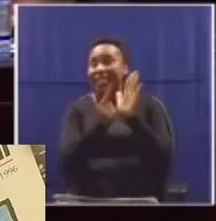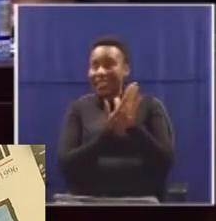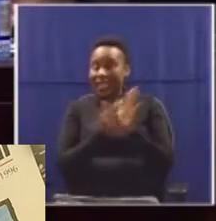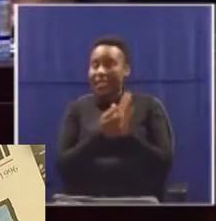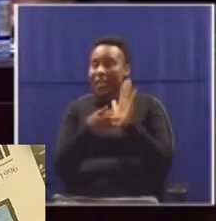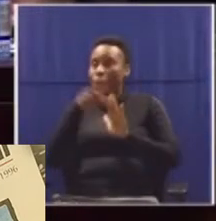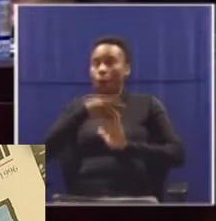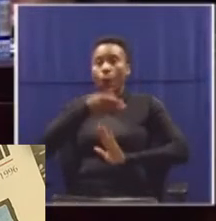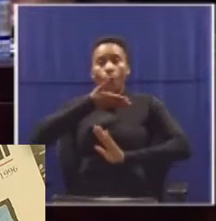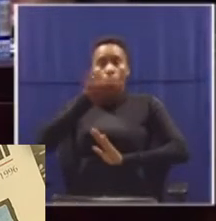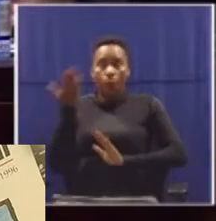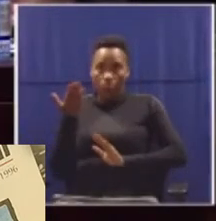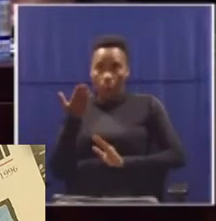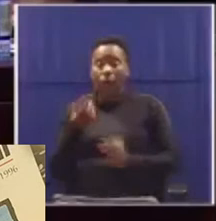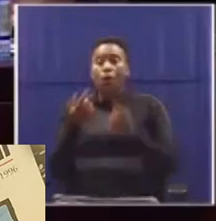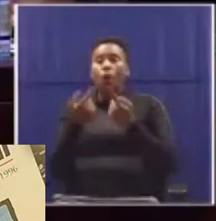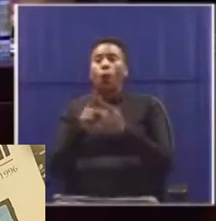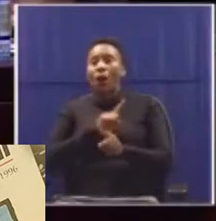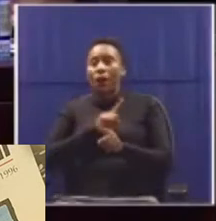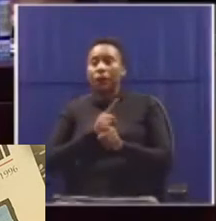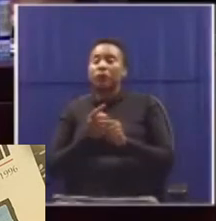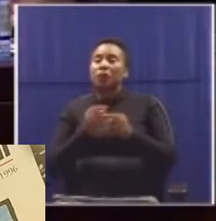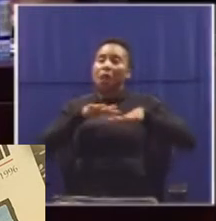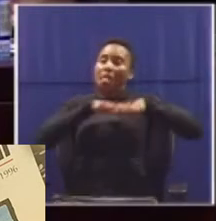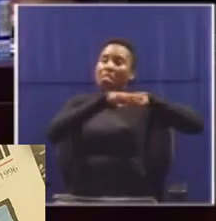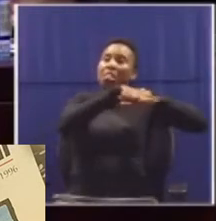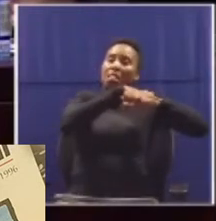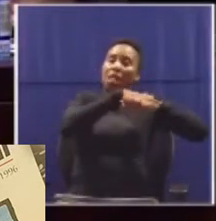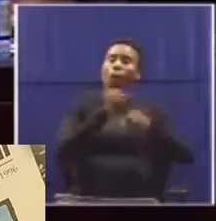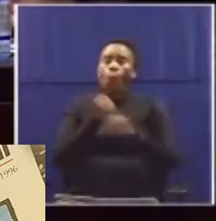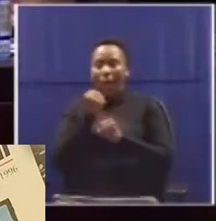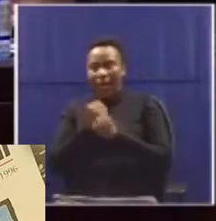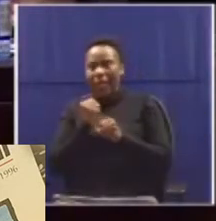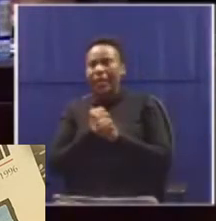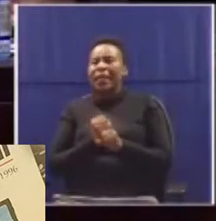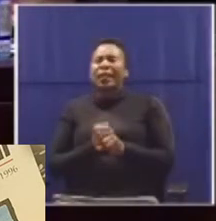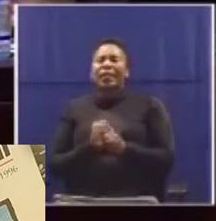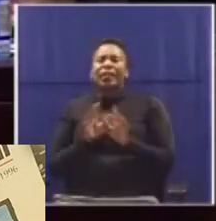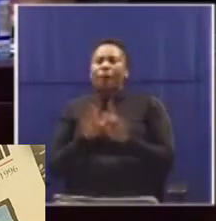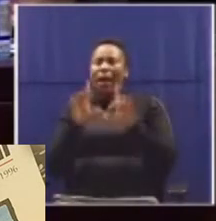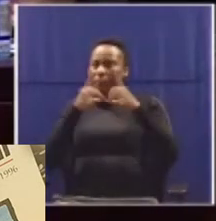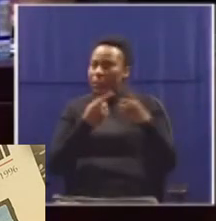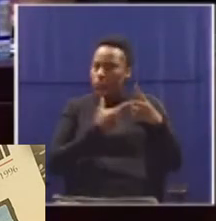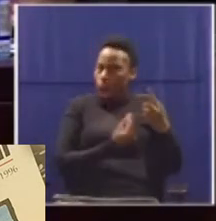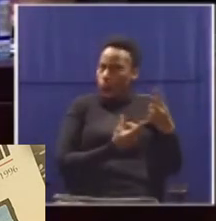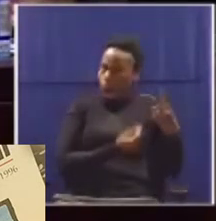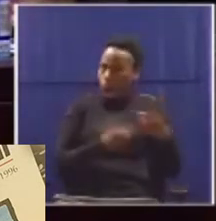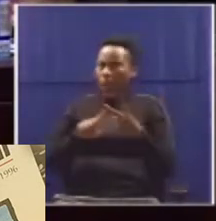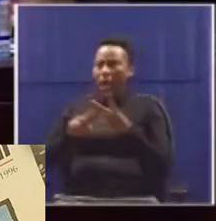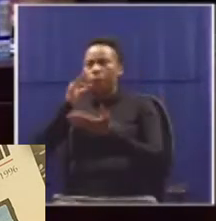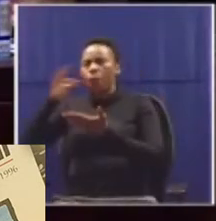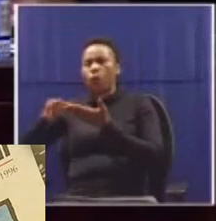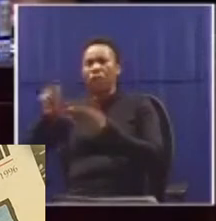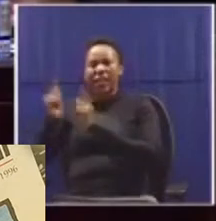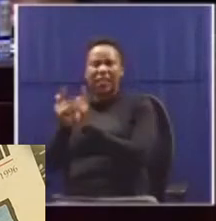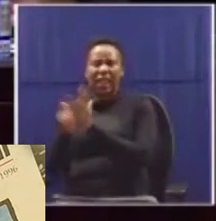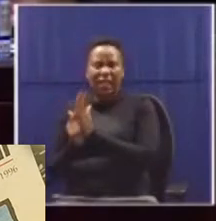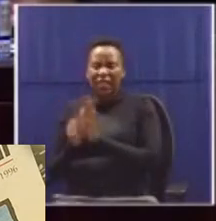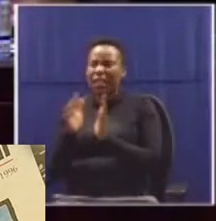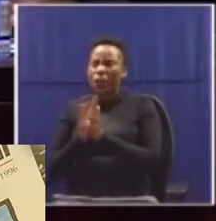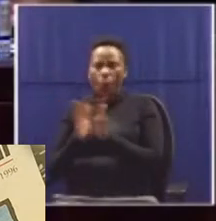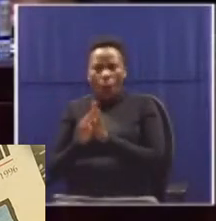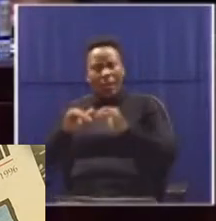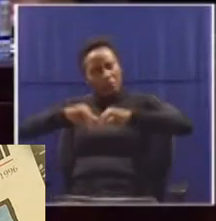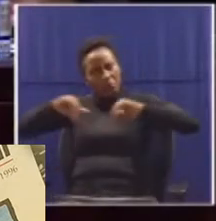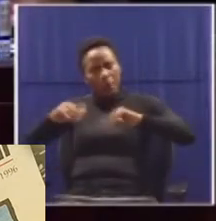overlap between what departments was doing and proposed legislation however the issue remained the